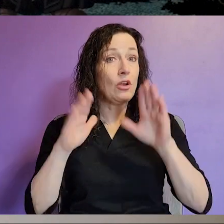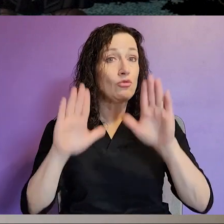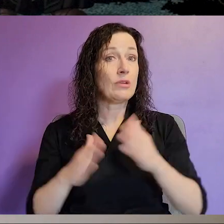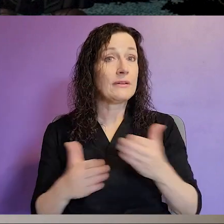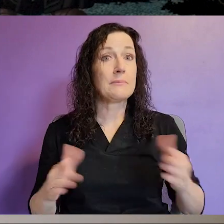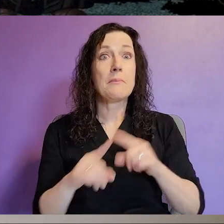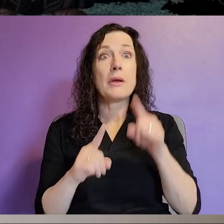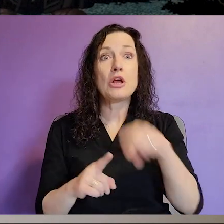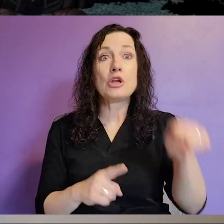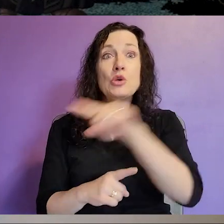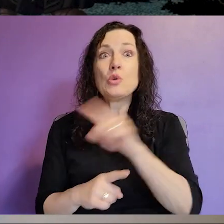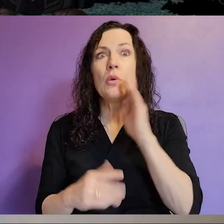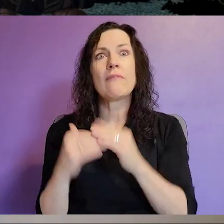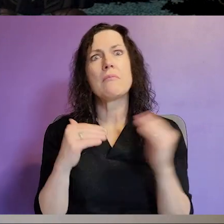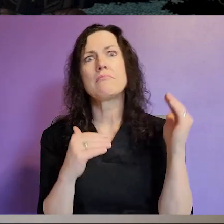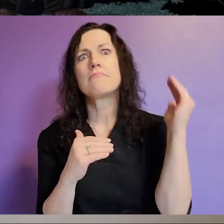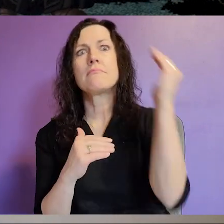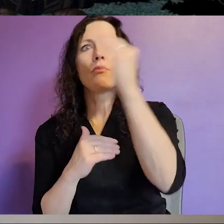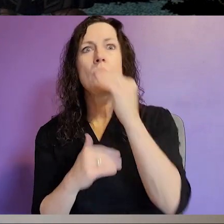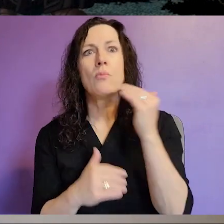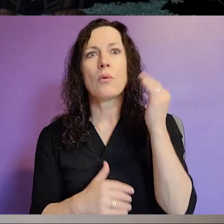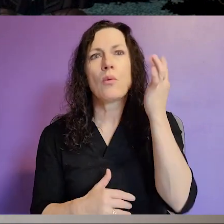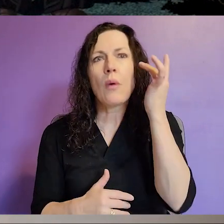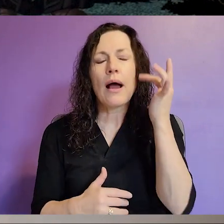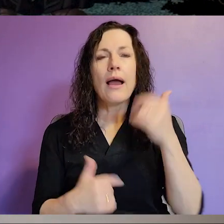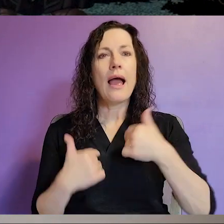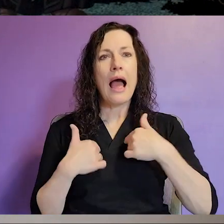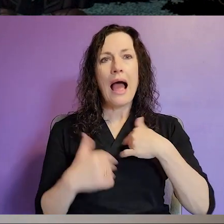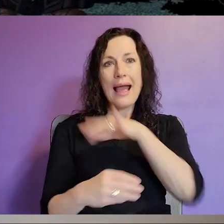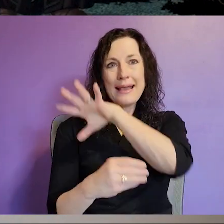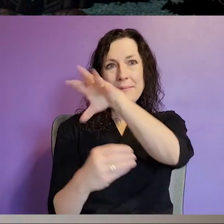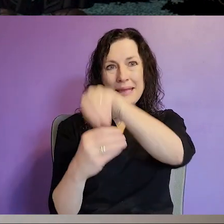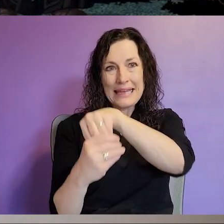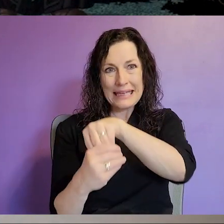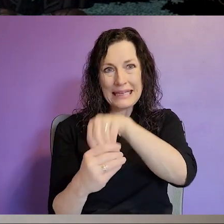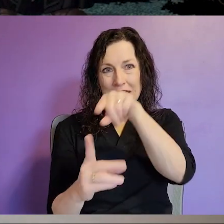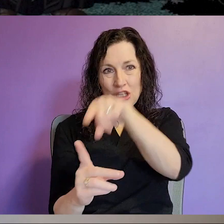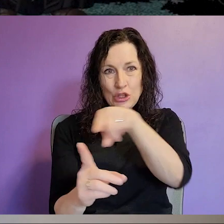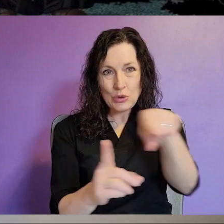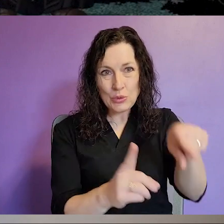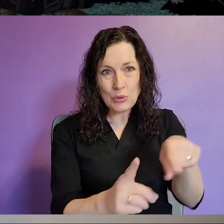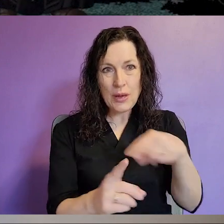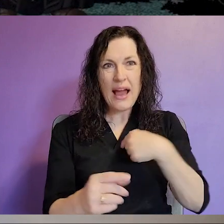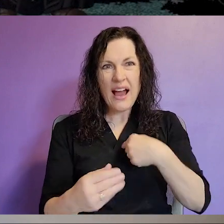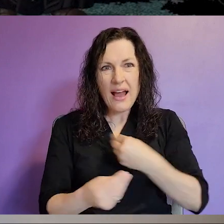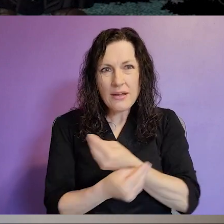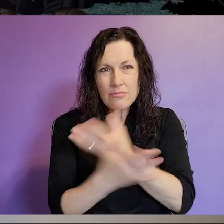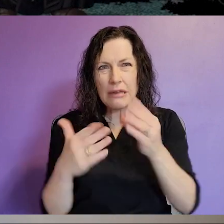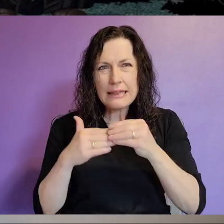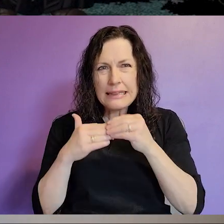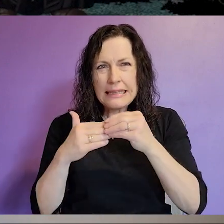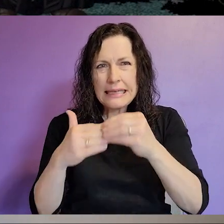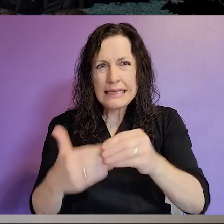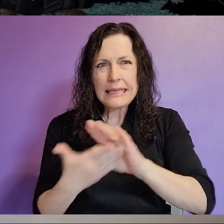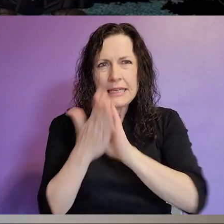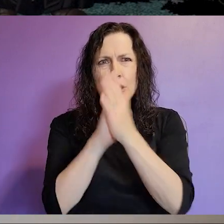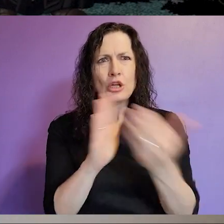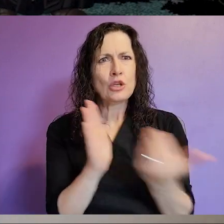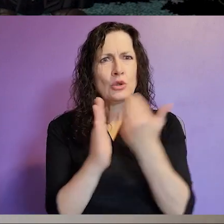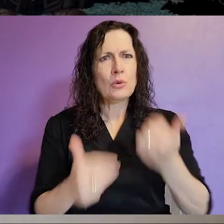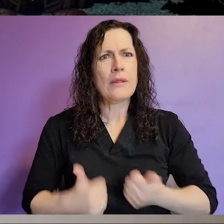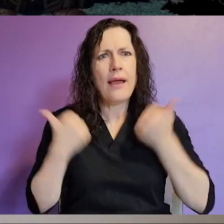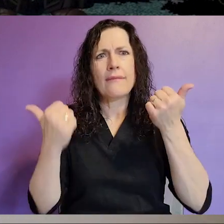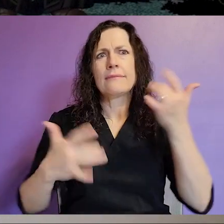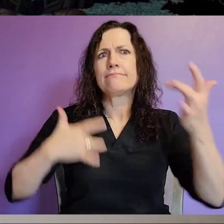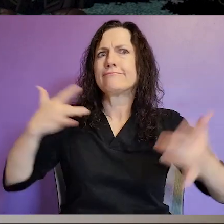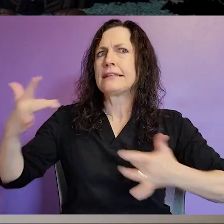I've done good things. But you are going to do even greater things because I am in you and I am the way into